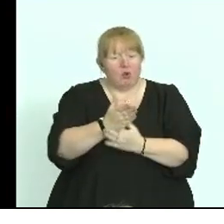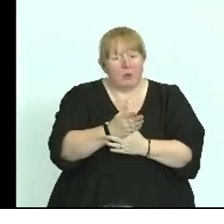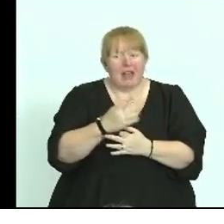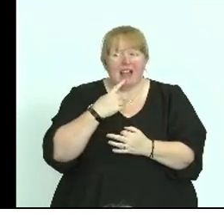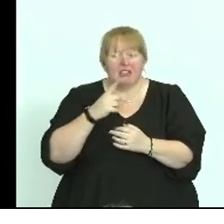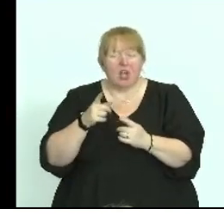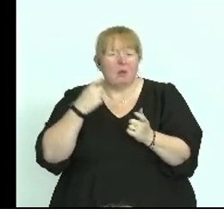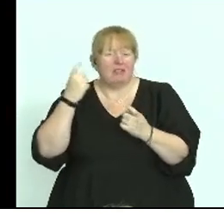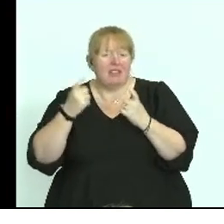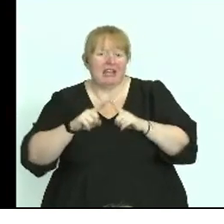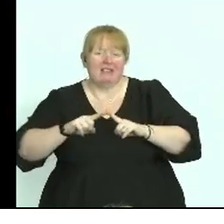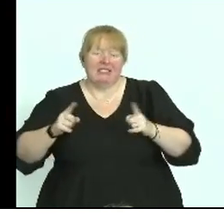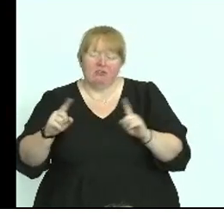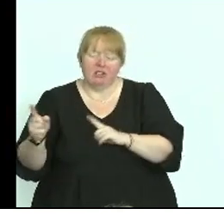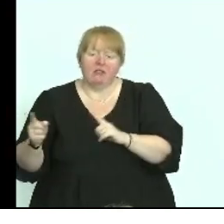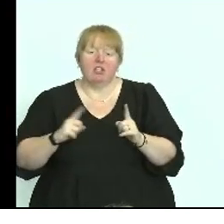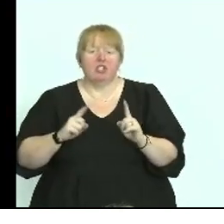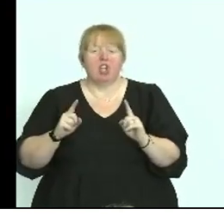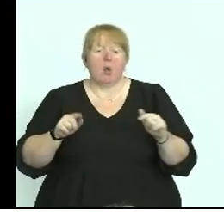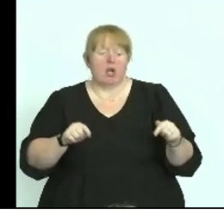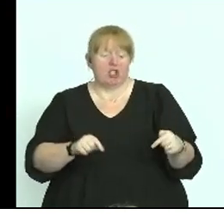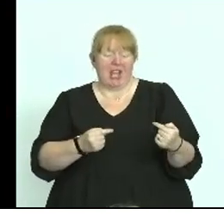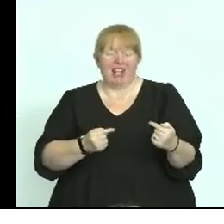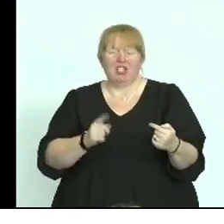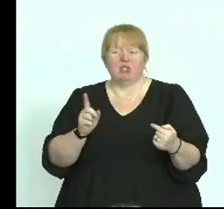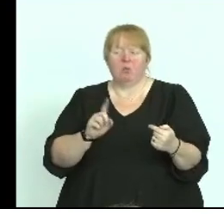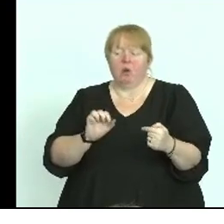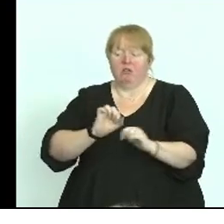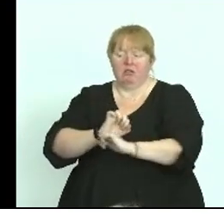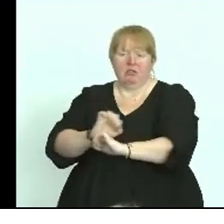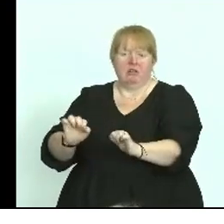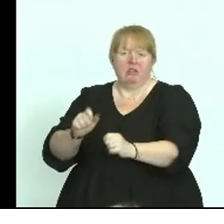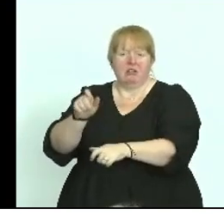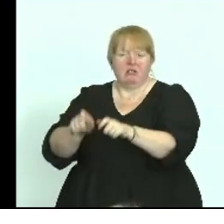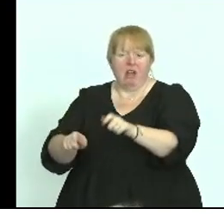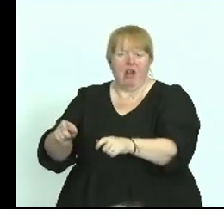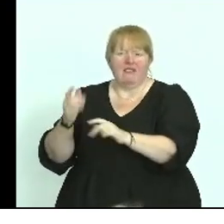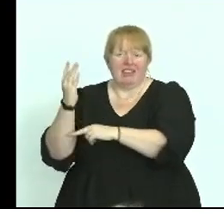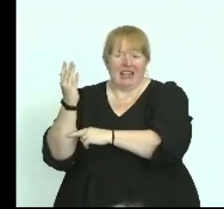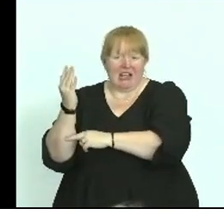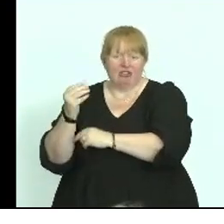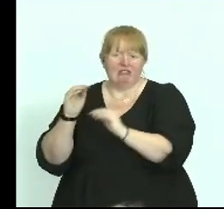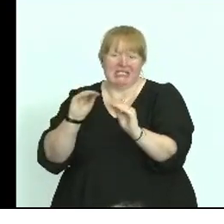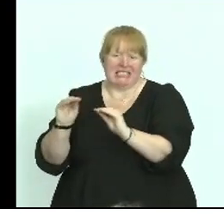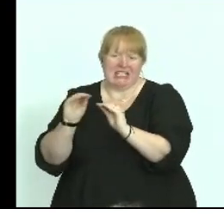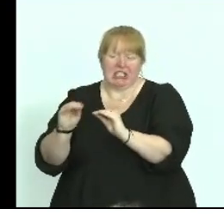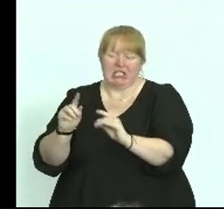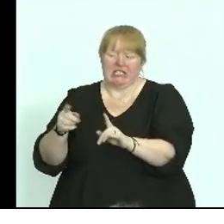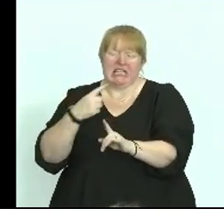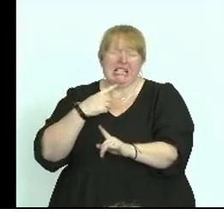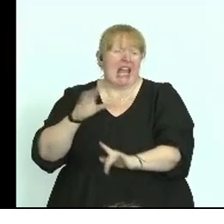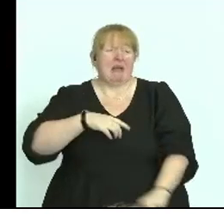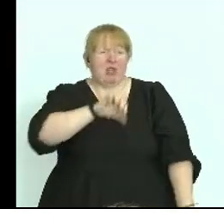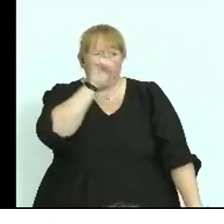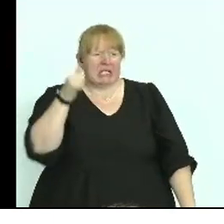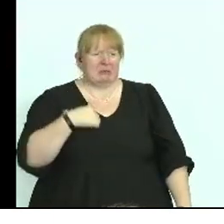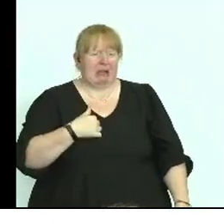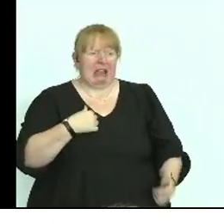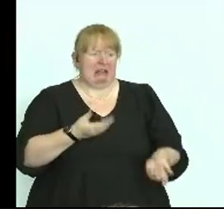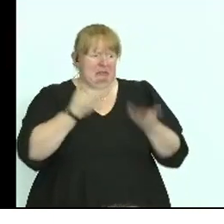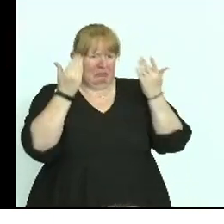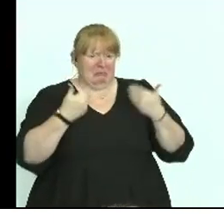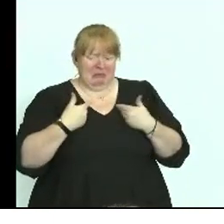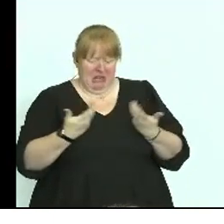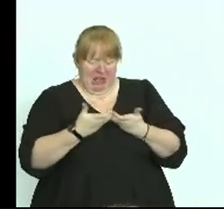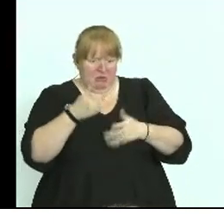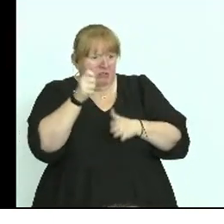a challenge is sometimes when we approach faculty or they hear about it, they think, I'm not an expert. I'm not prepared to teach this to my students. I don't know where